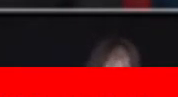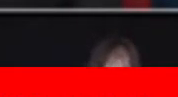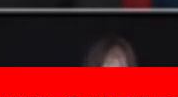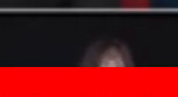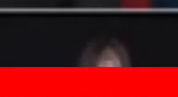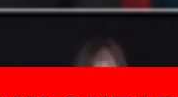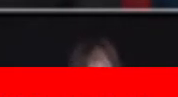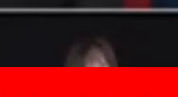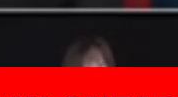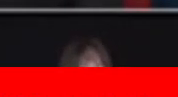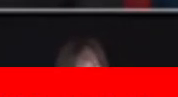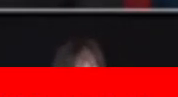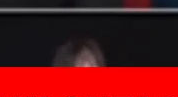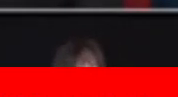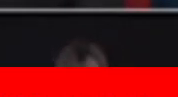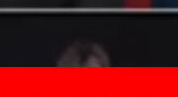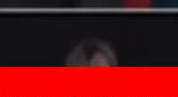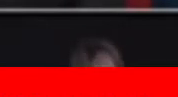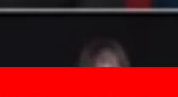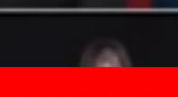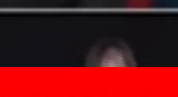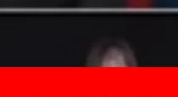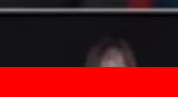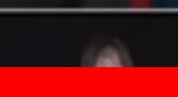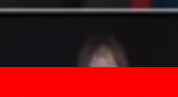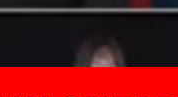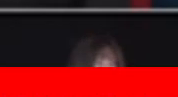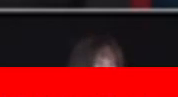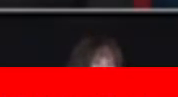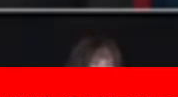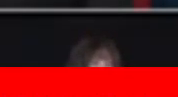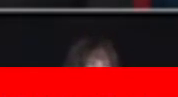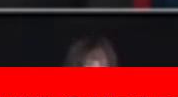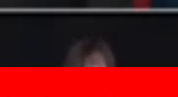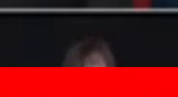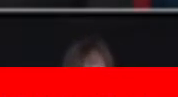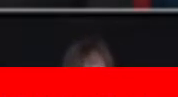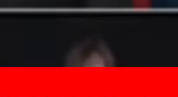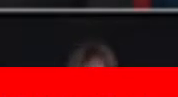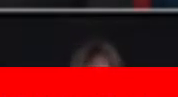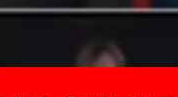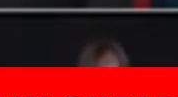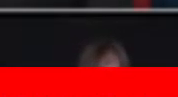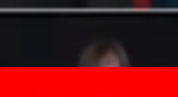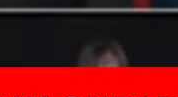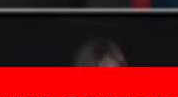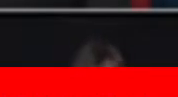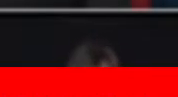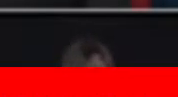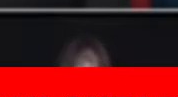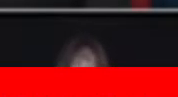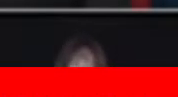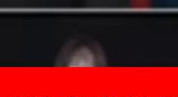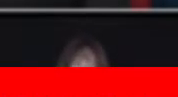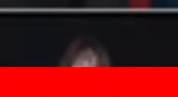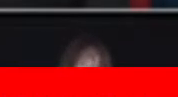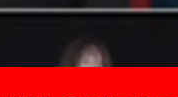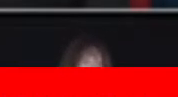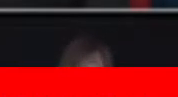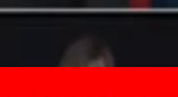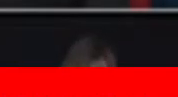with a second wave. And I'm pleased that Prime Minister Trudeau announced that applications for this vital program will be open next week. Ontario